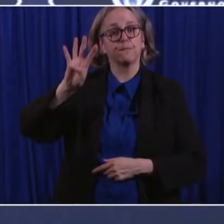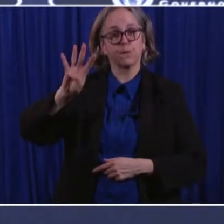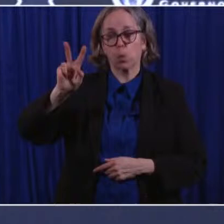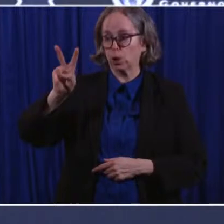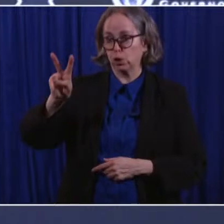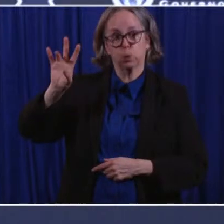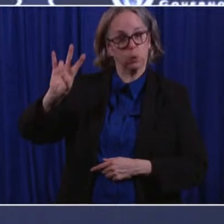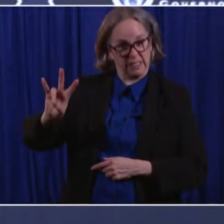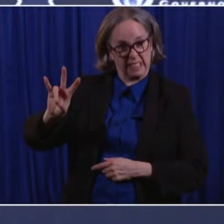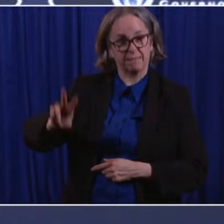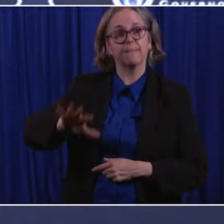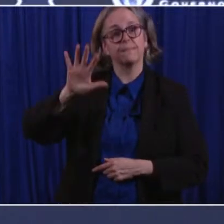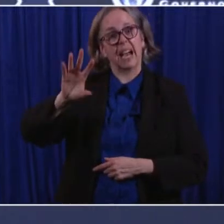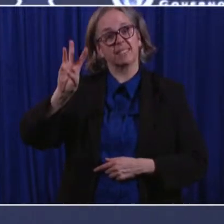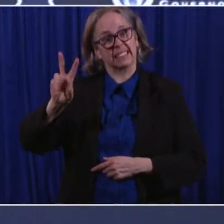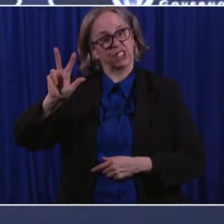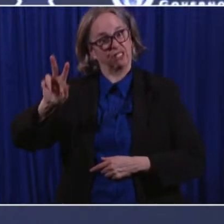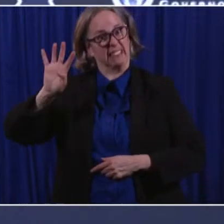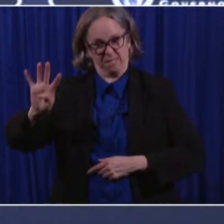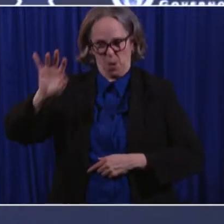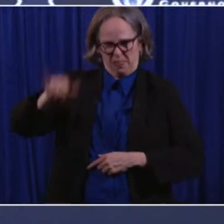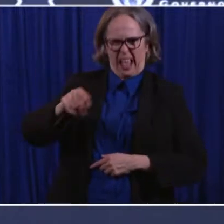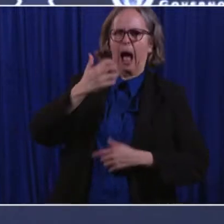1-833-427-5634. That's